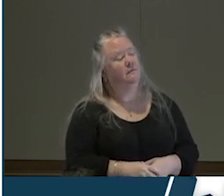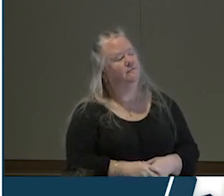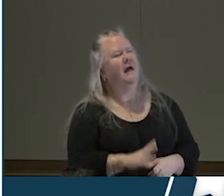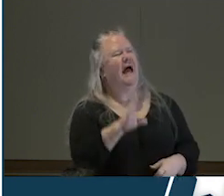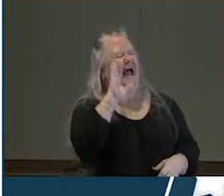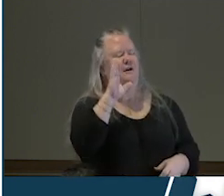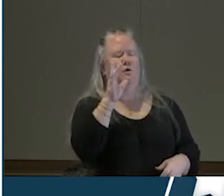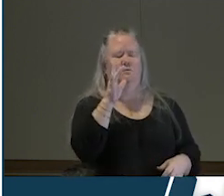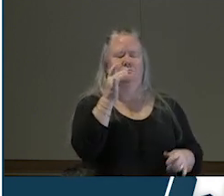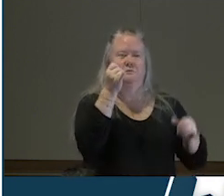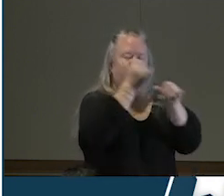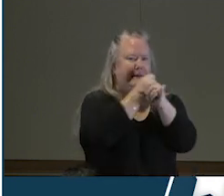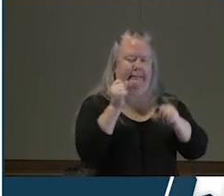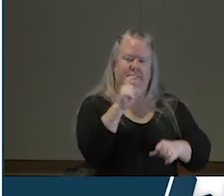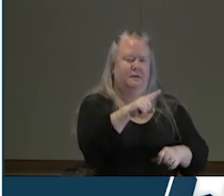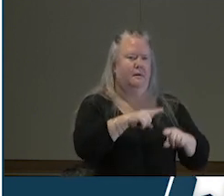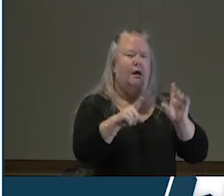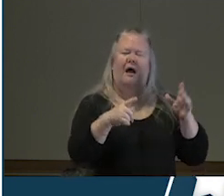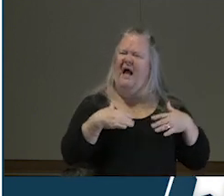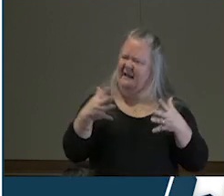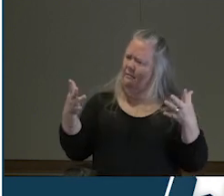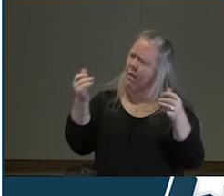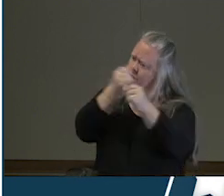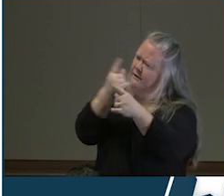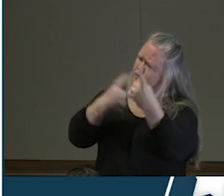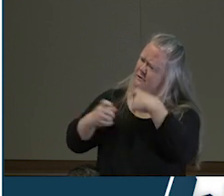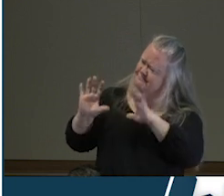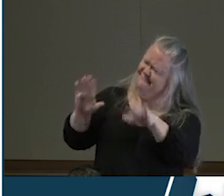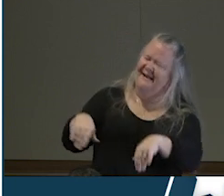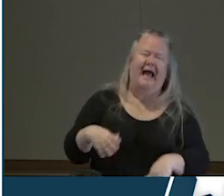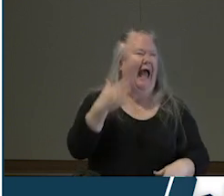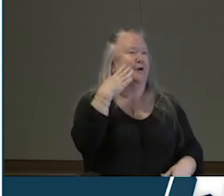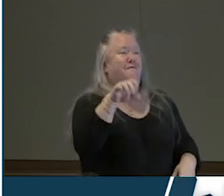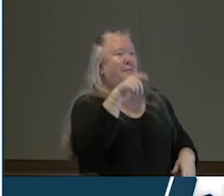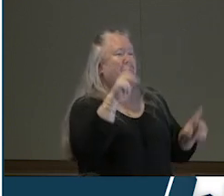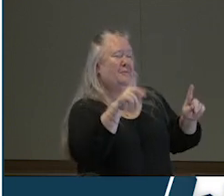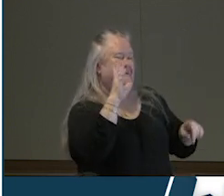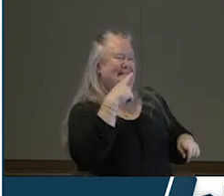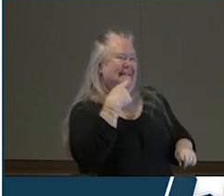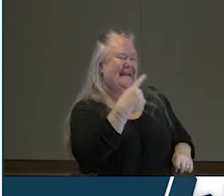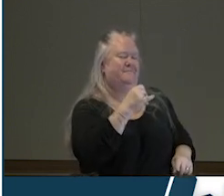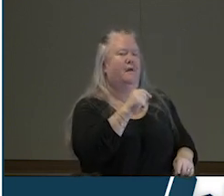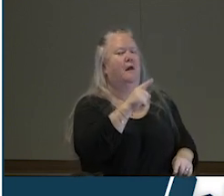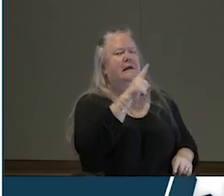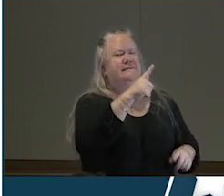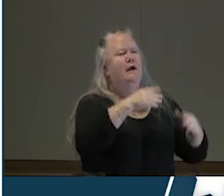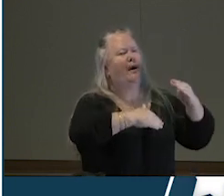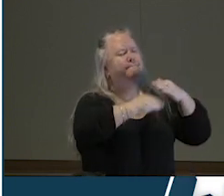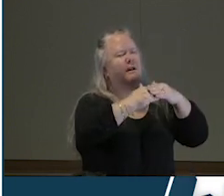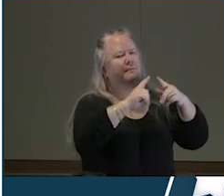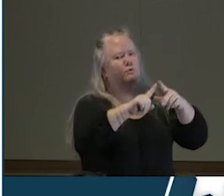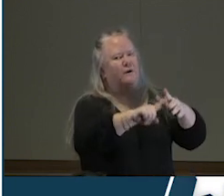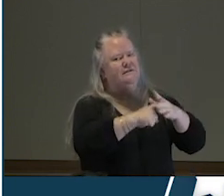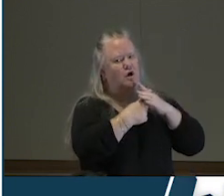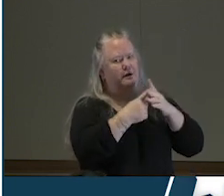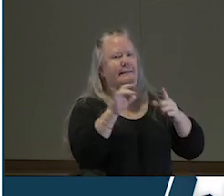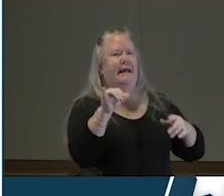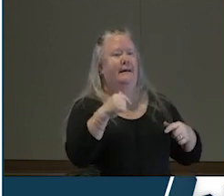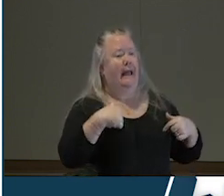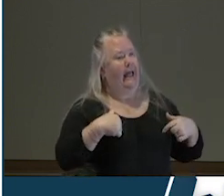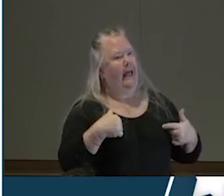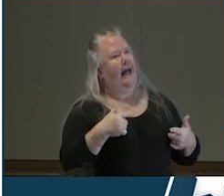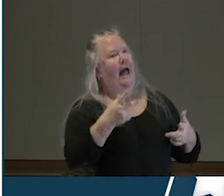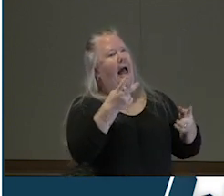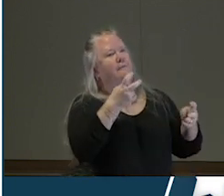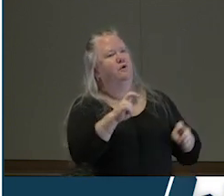I know this sounds ridiculous, but I'm just gonna say. I get lots of I don't ridiculous know questions. If anybody else would ever say it. Like, is there a minimum to get started? So I'm kind